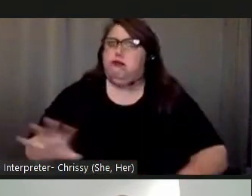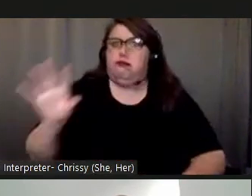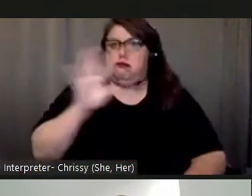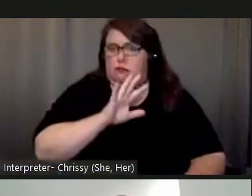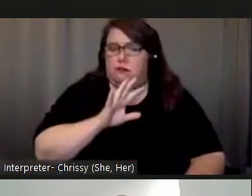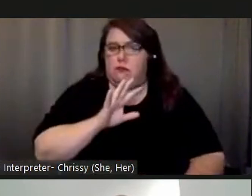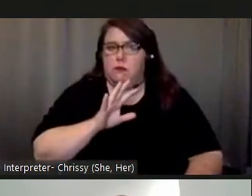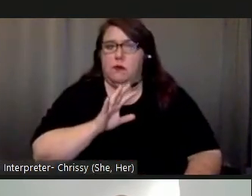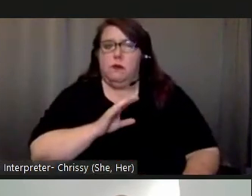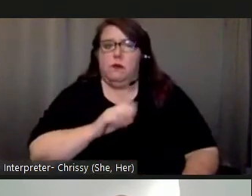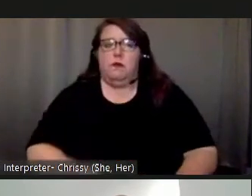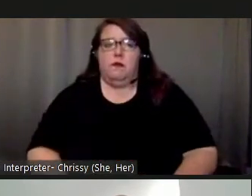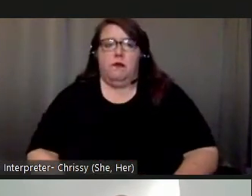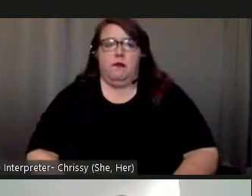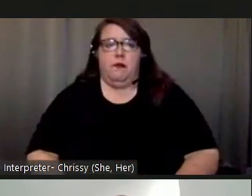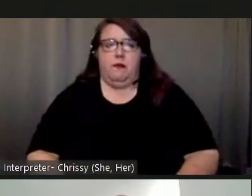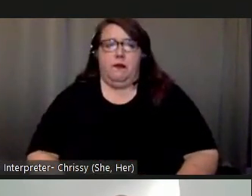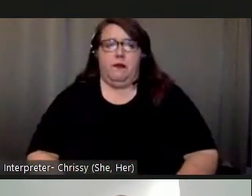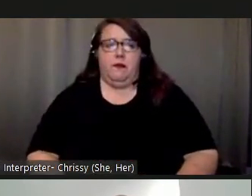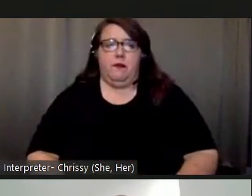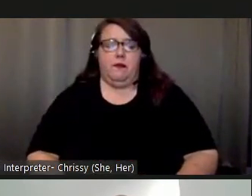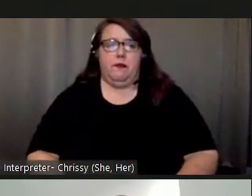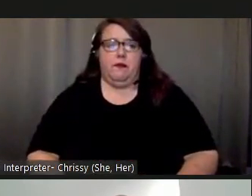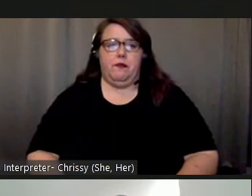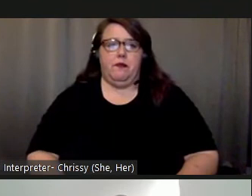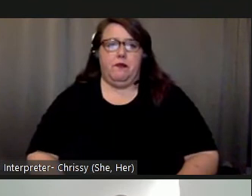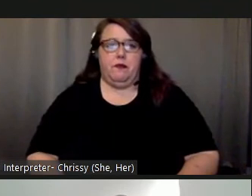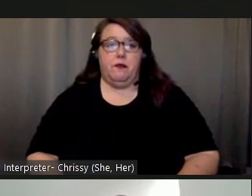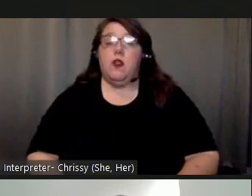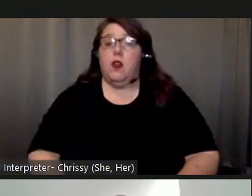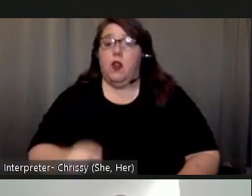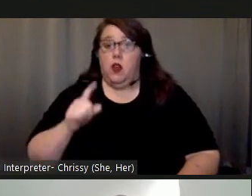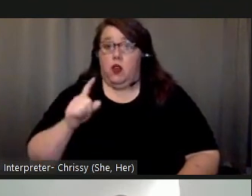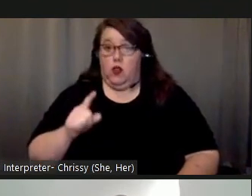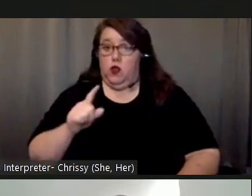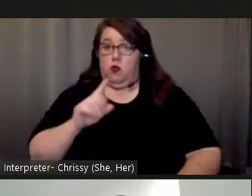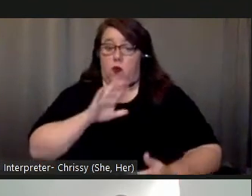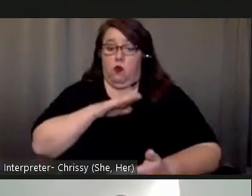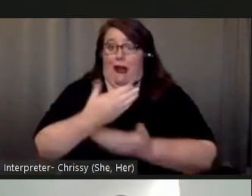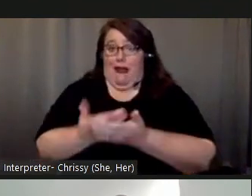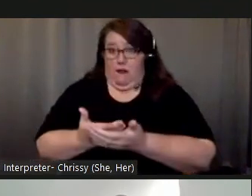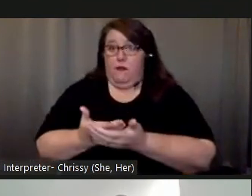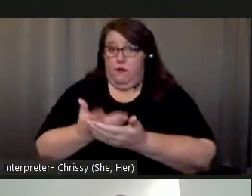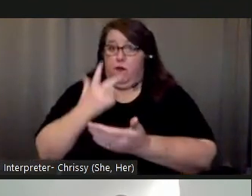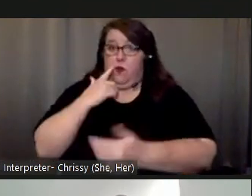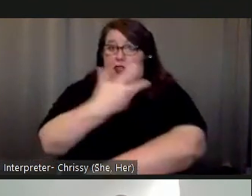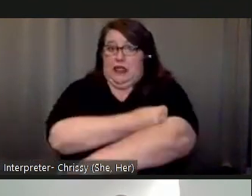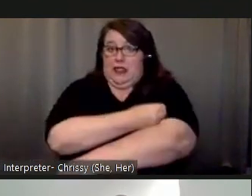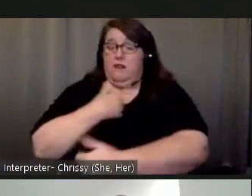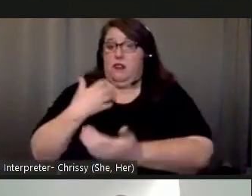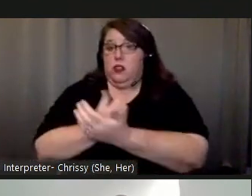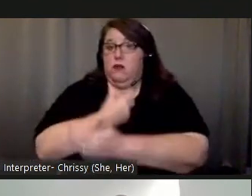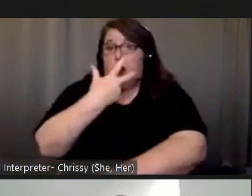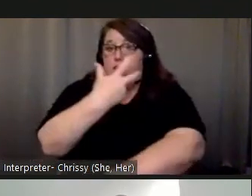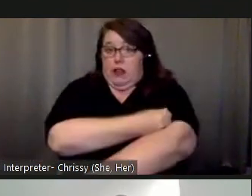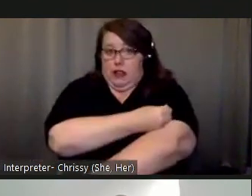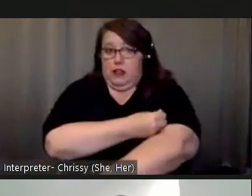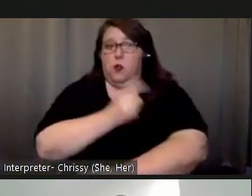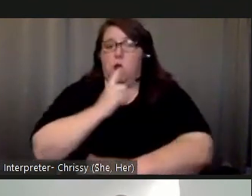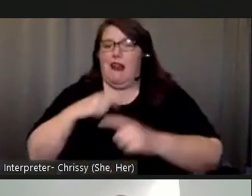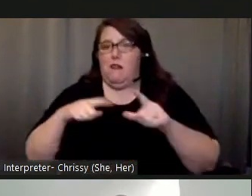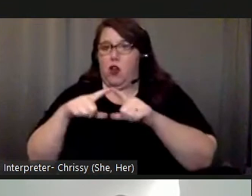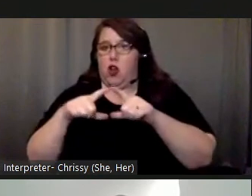these vaccines. Once you're actually at the site, of course, you'll have your opportunity to get vaccinated. You'll receive a little vaccine